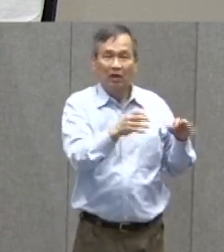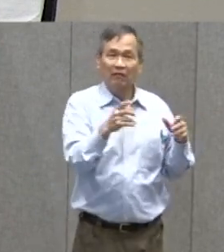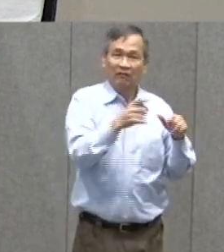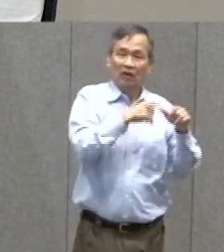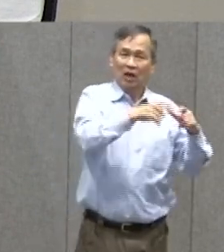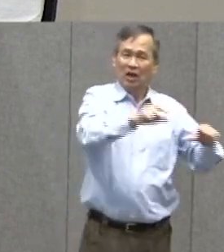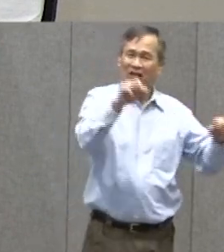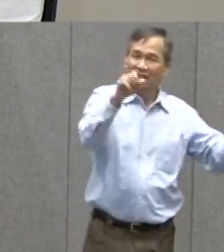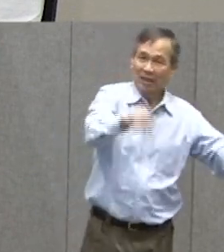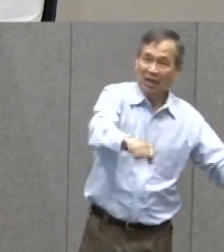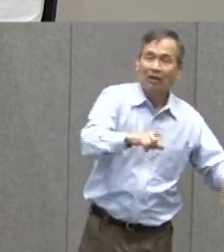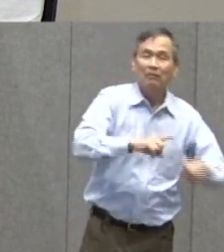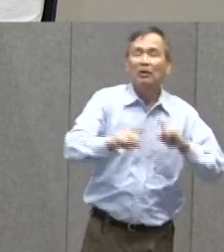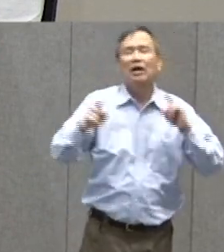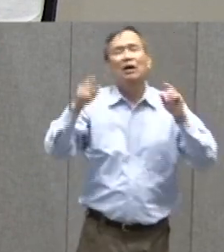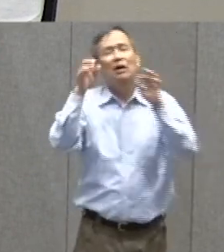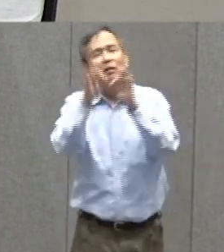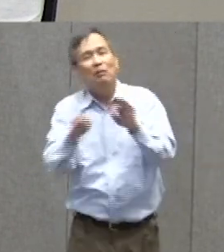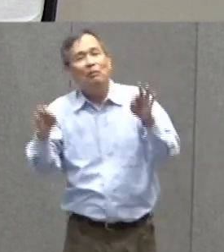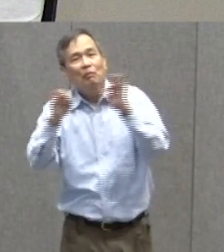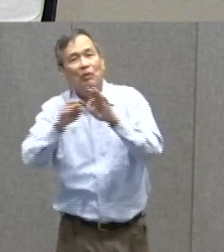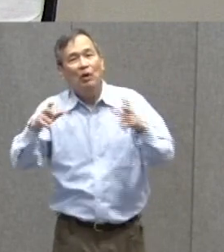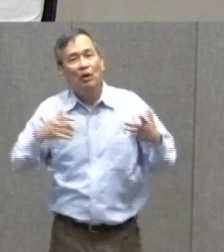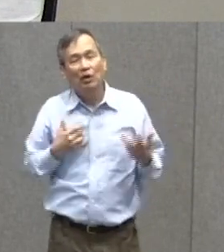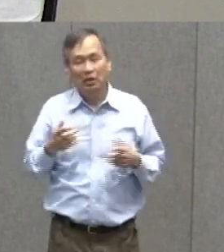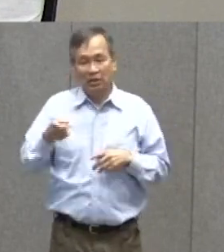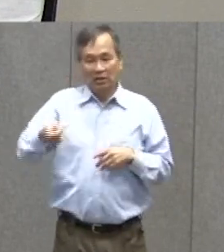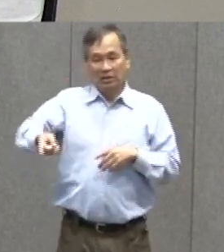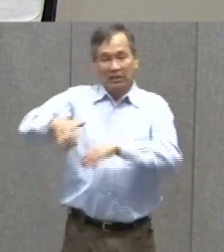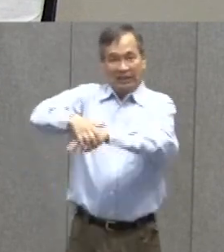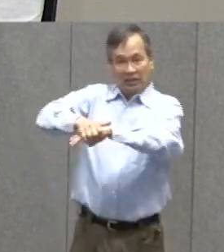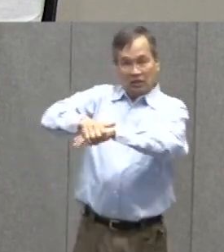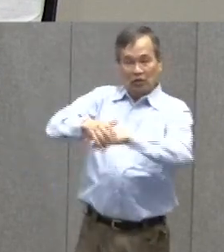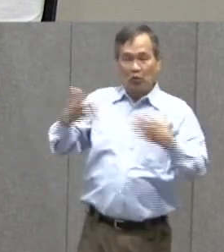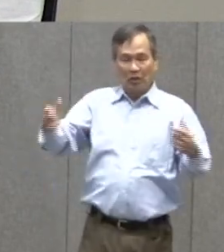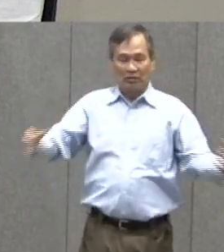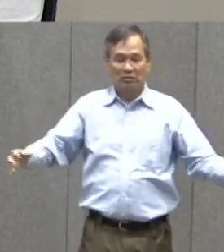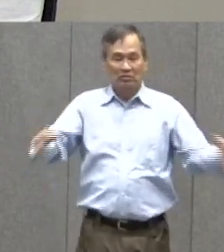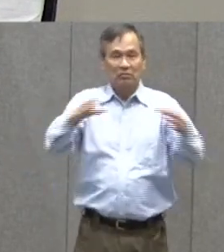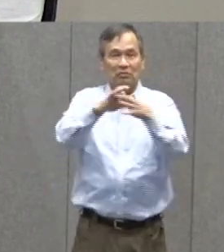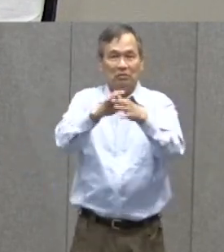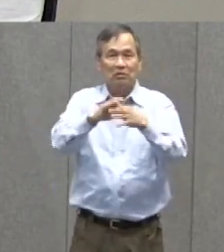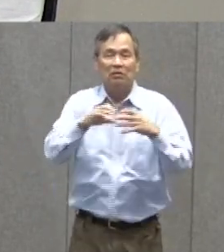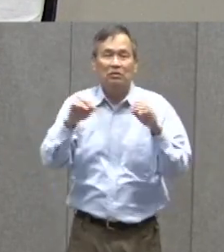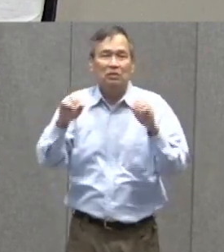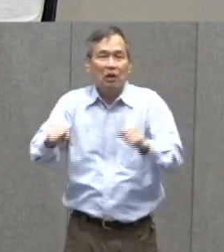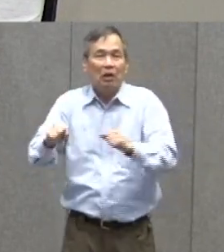but also the knowledge and skills for you to understand what are observations,